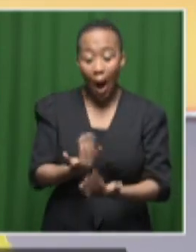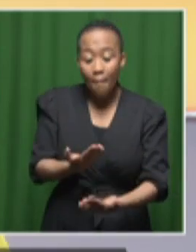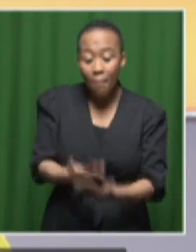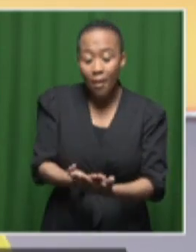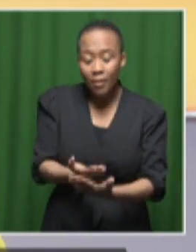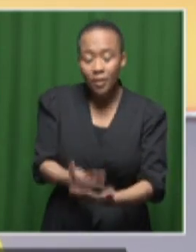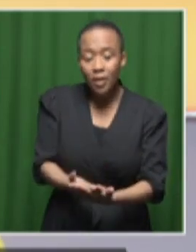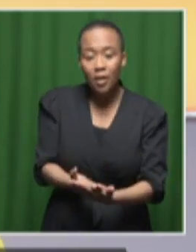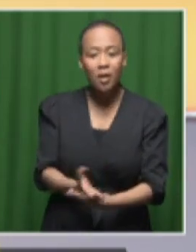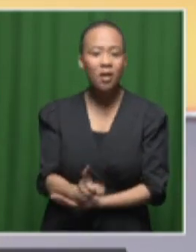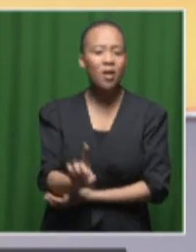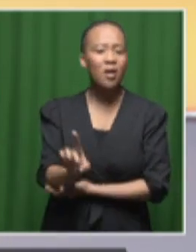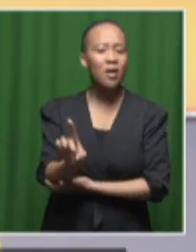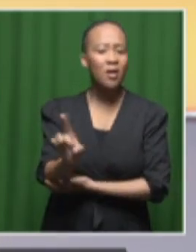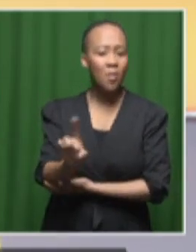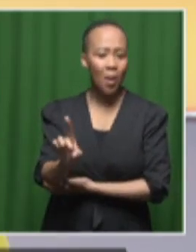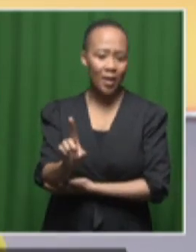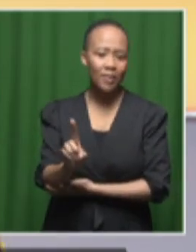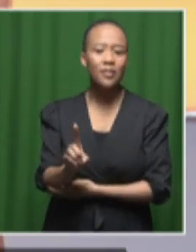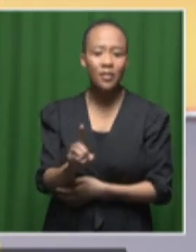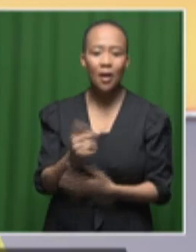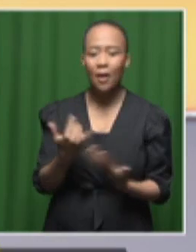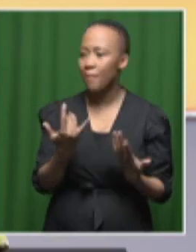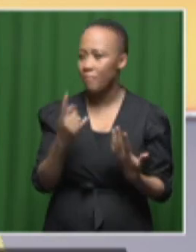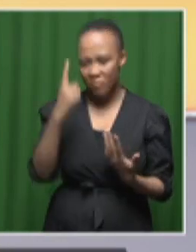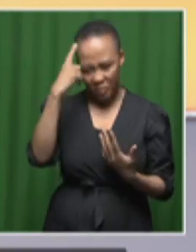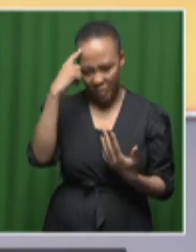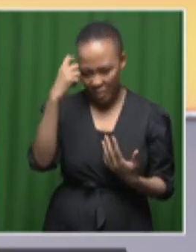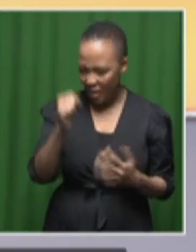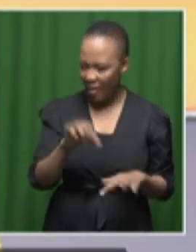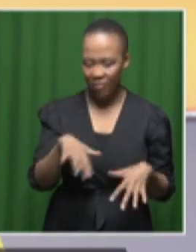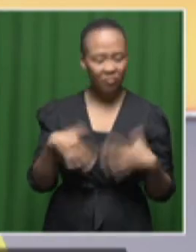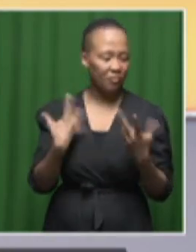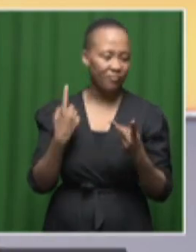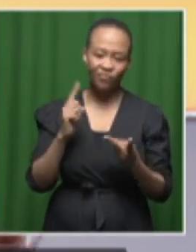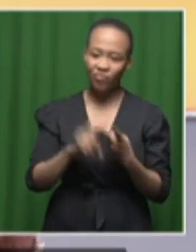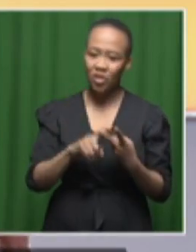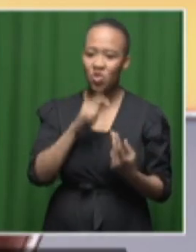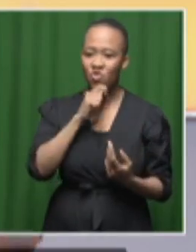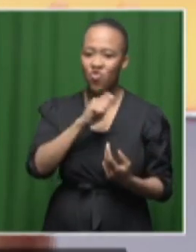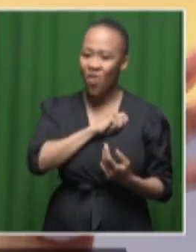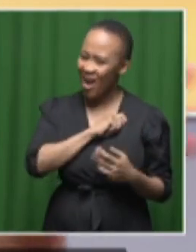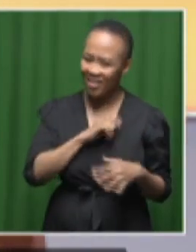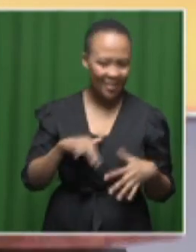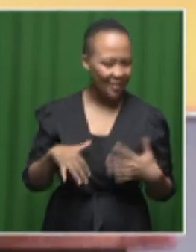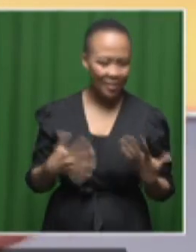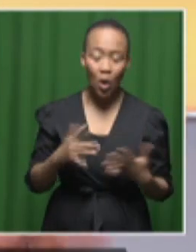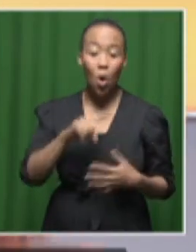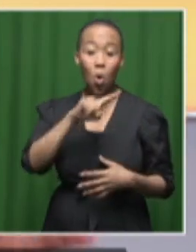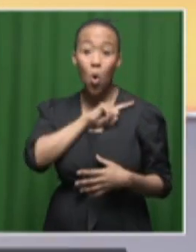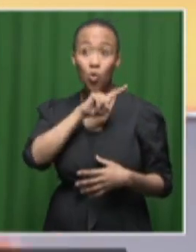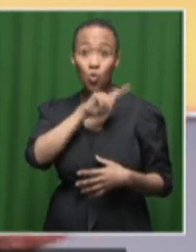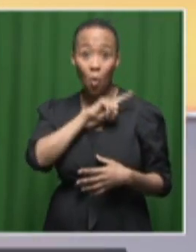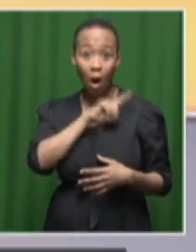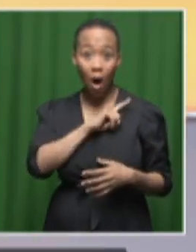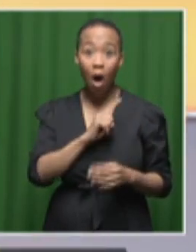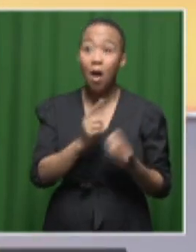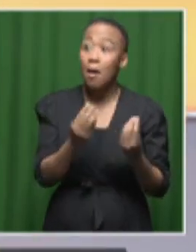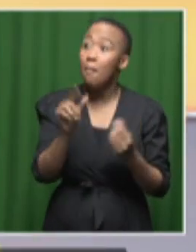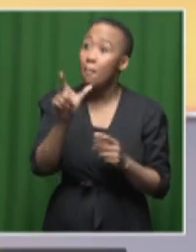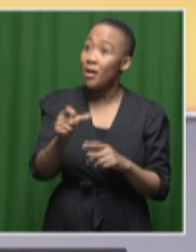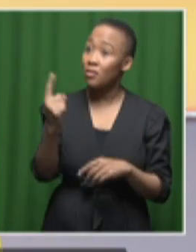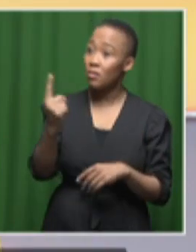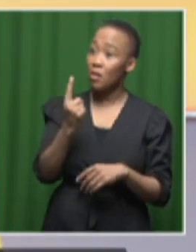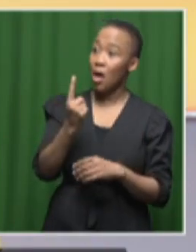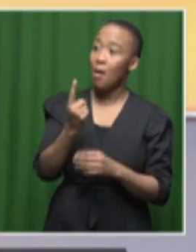really driving a sense of inner belief and inner trust because no one's going to make it happen for me quite clearly.